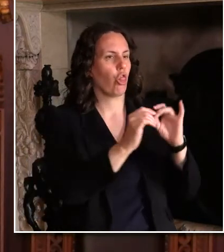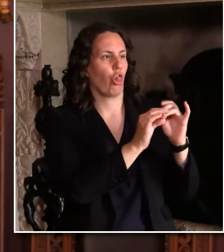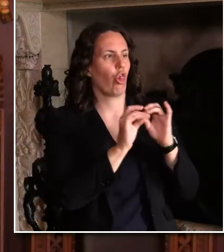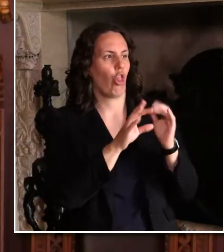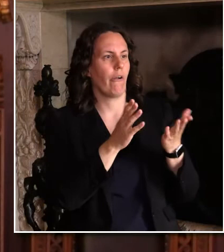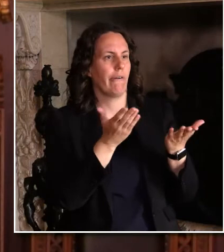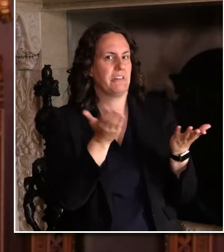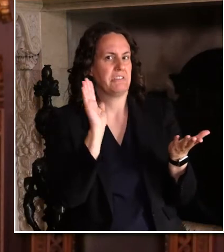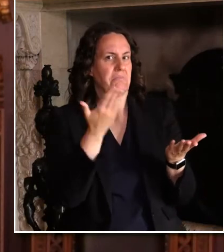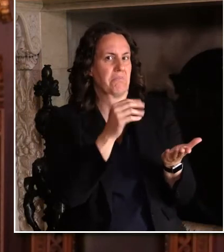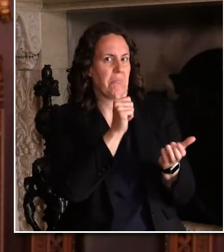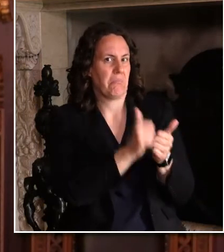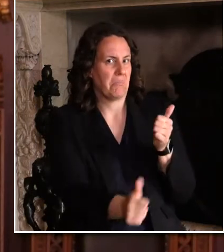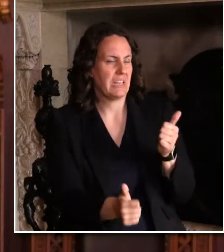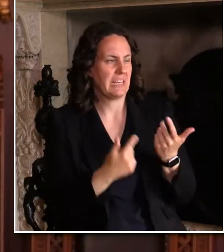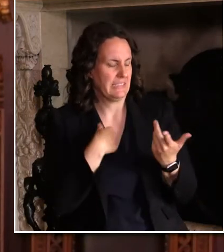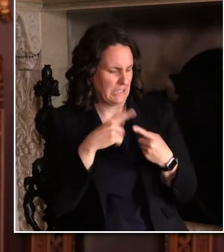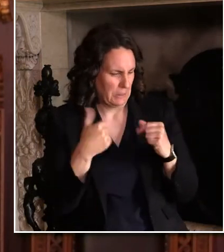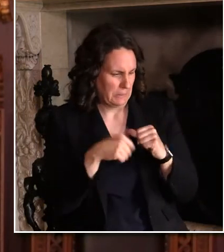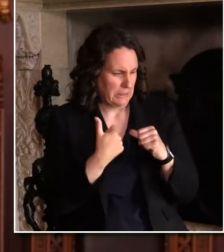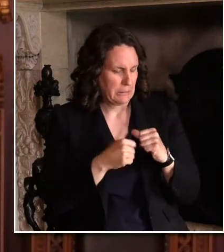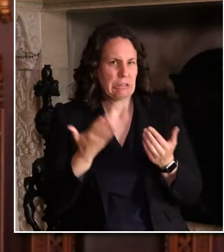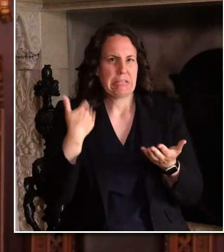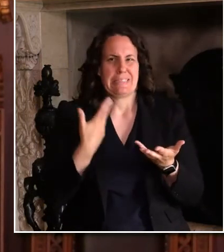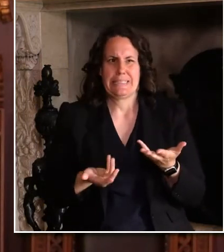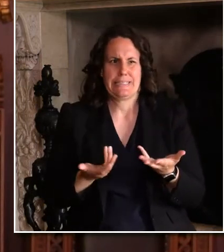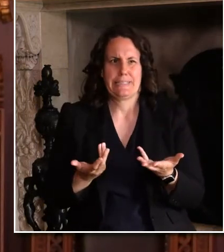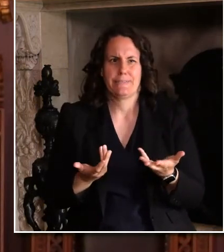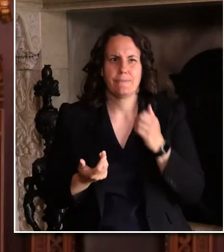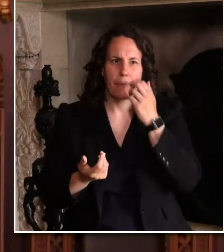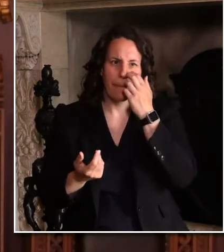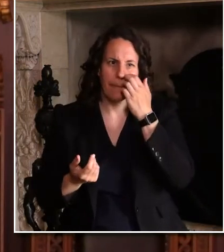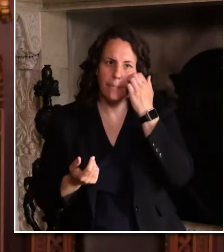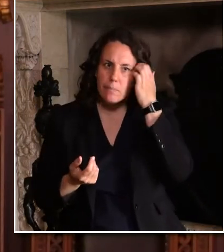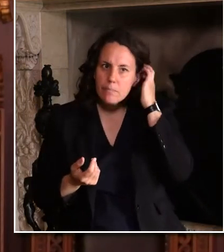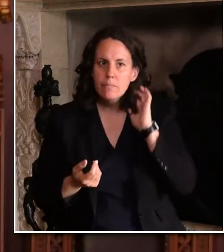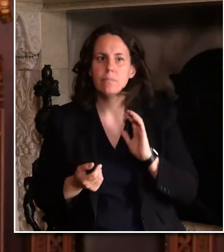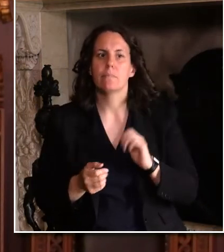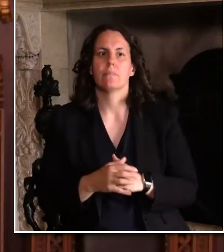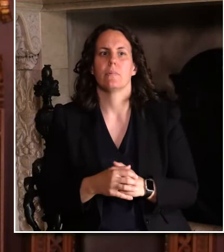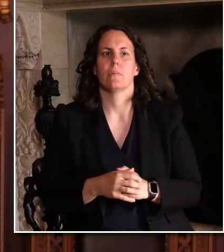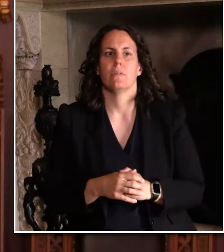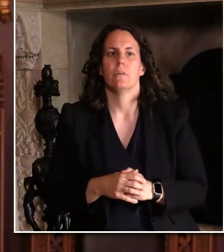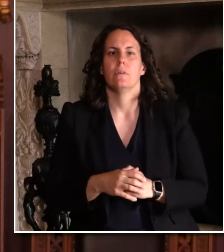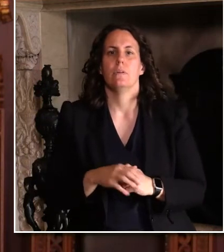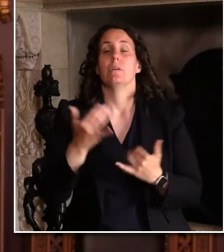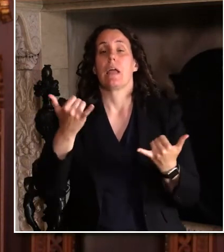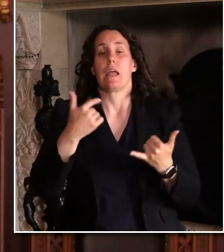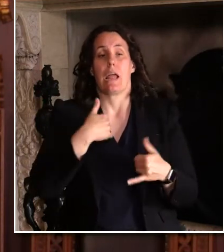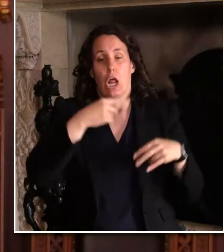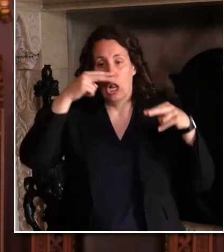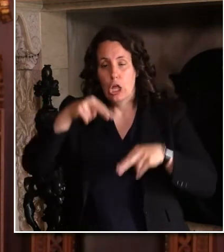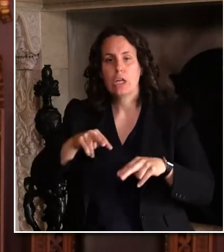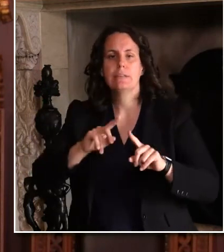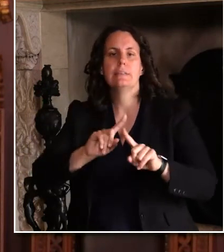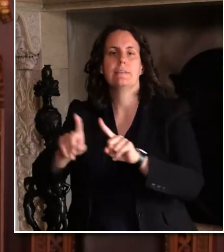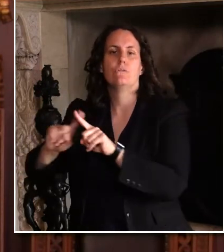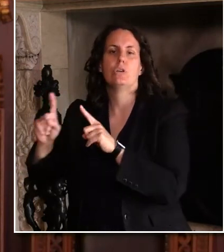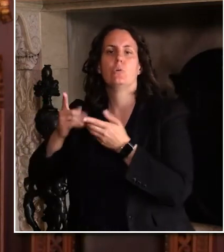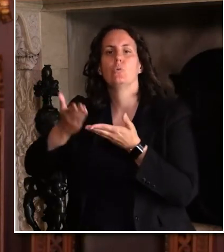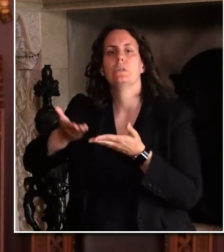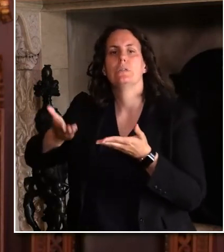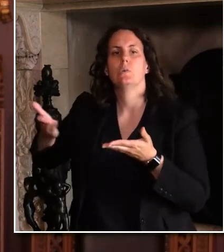but we want to use as many resources as possible from the federal government. In